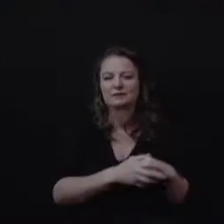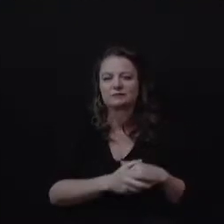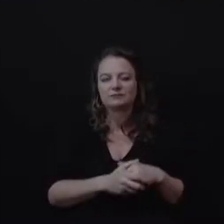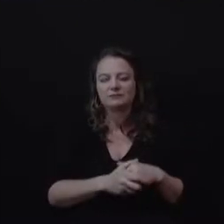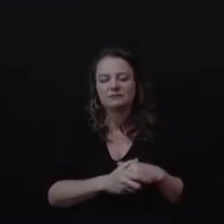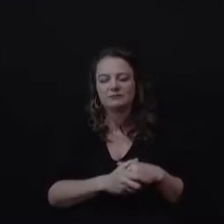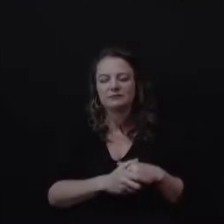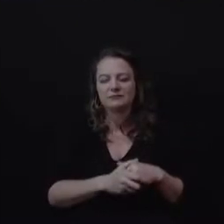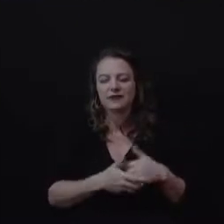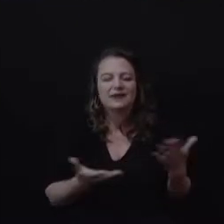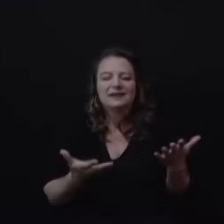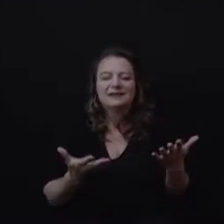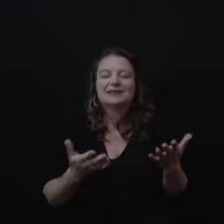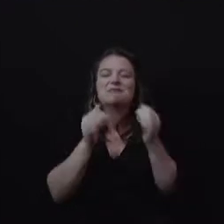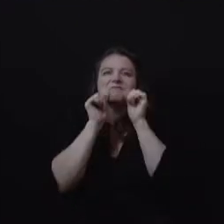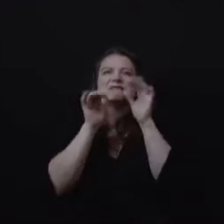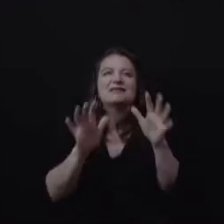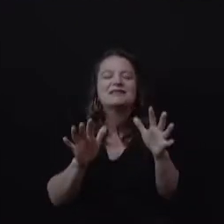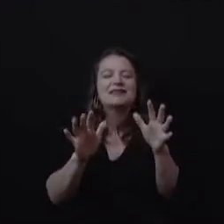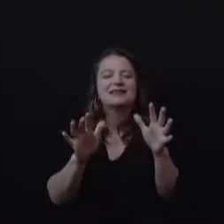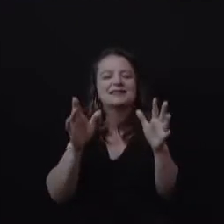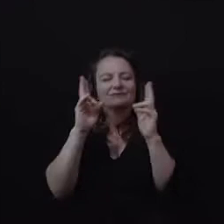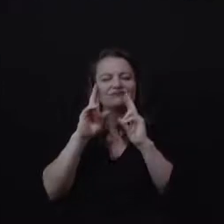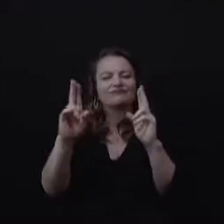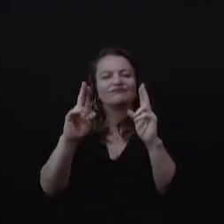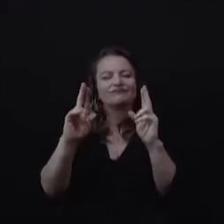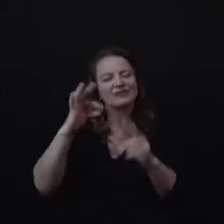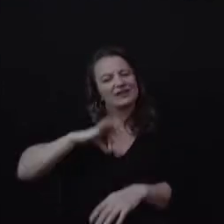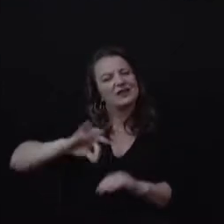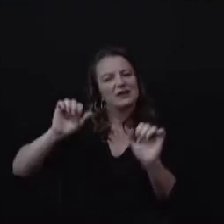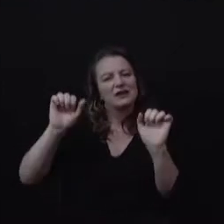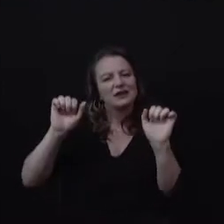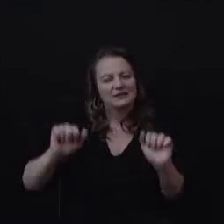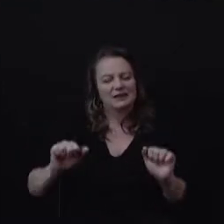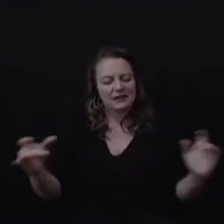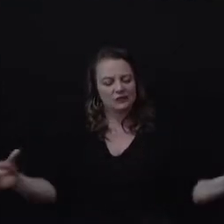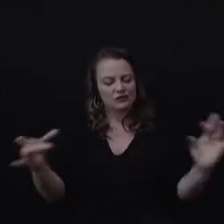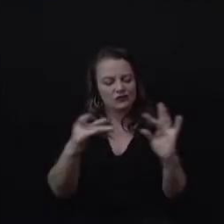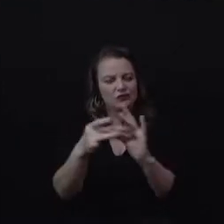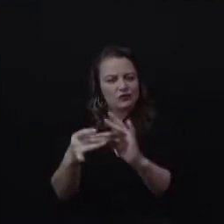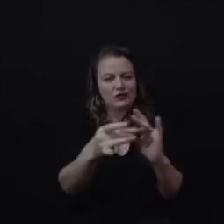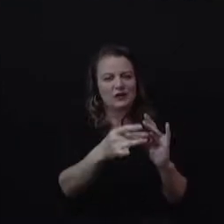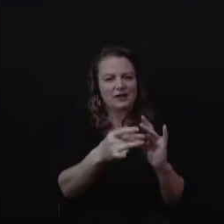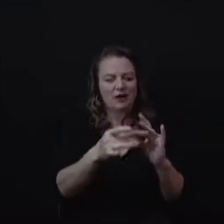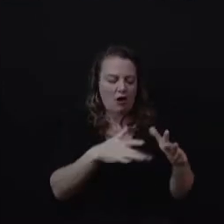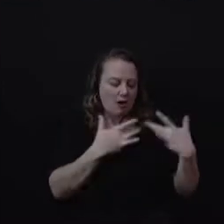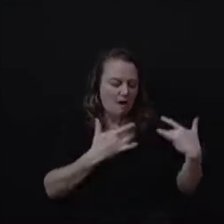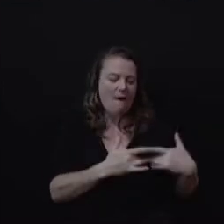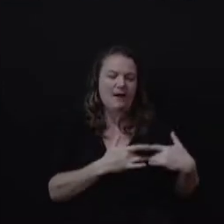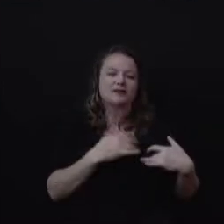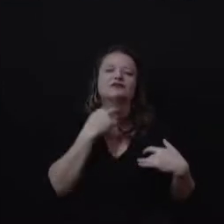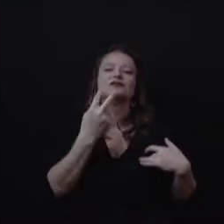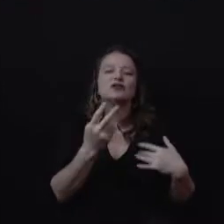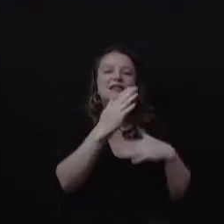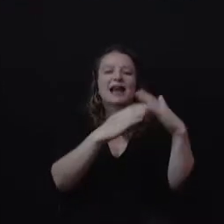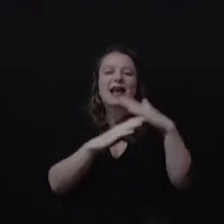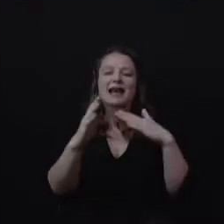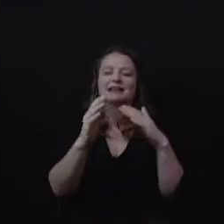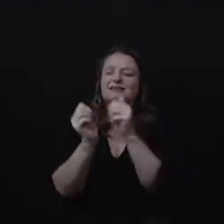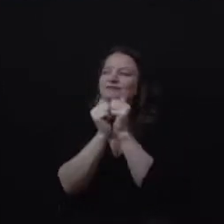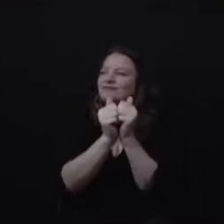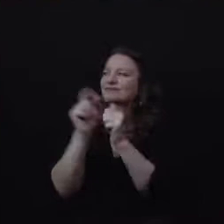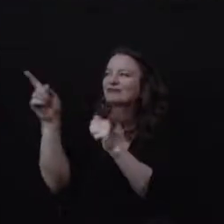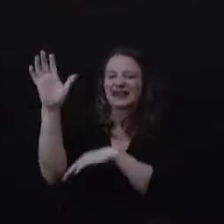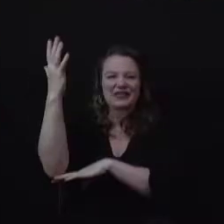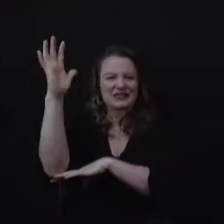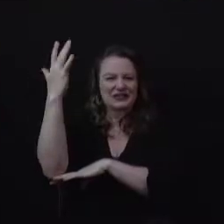So what a blessing, what a privilege, what a gift it is for us to join our hearts, our voices, even our hands. The trees are clapping ahead